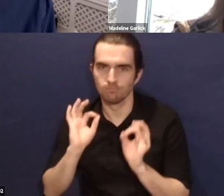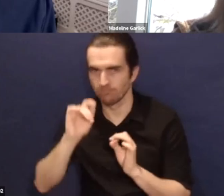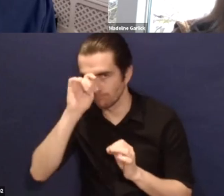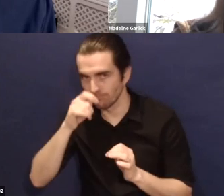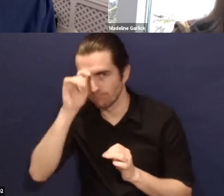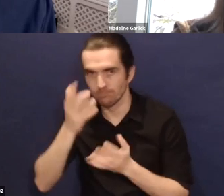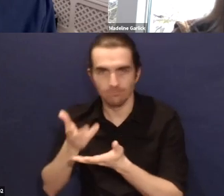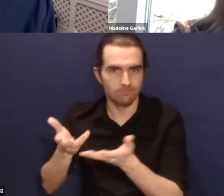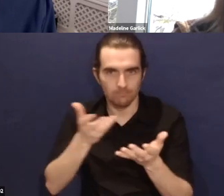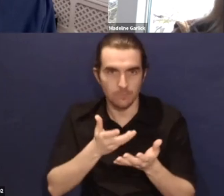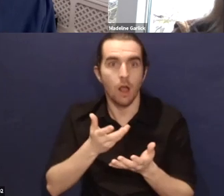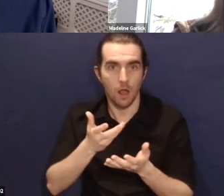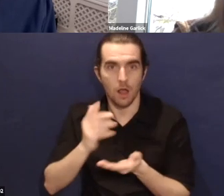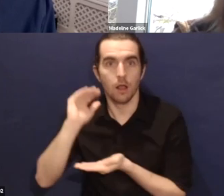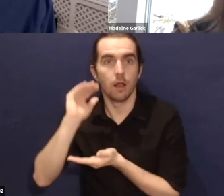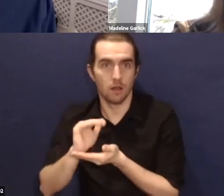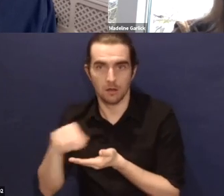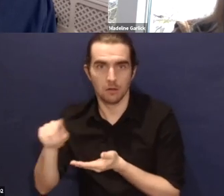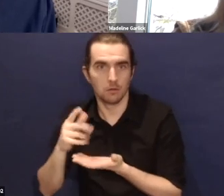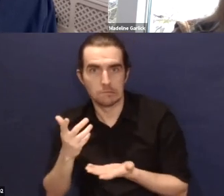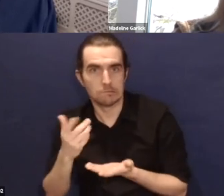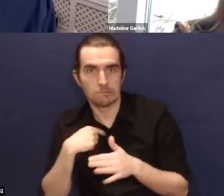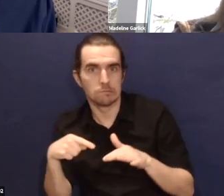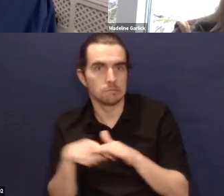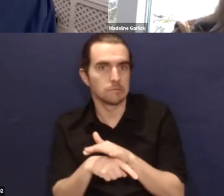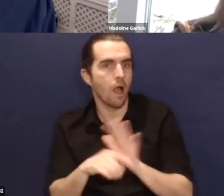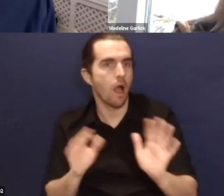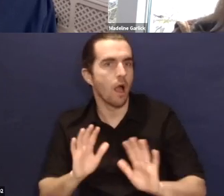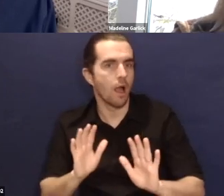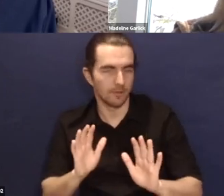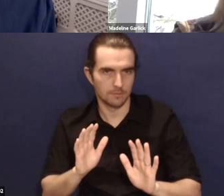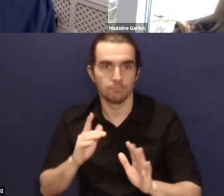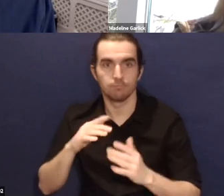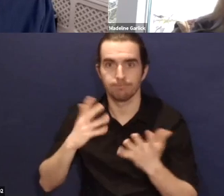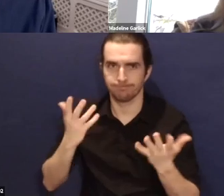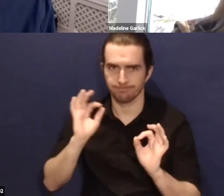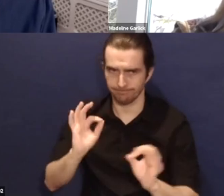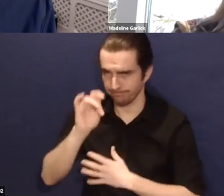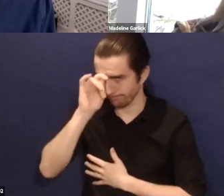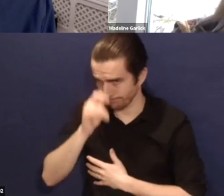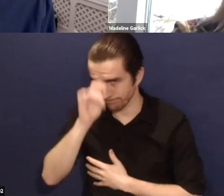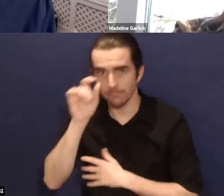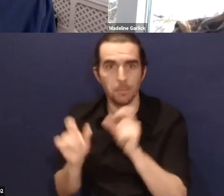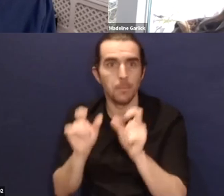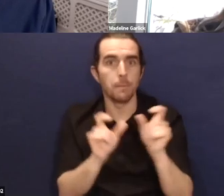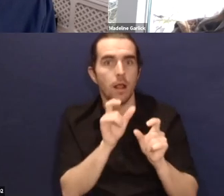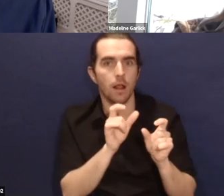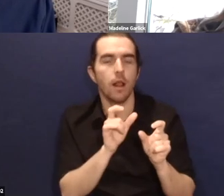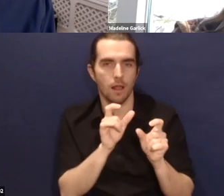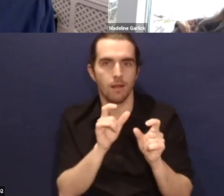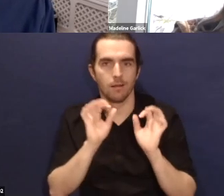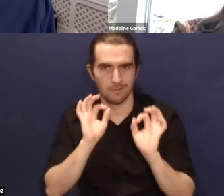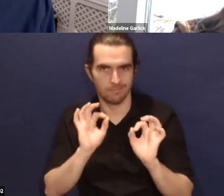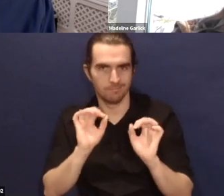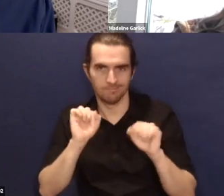situations tell UNHCR very clearly that notwithstanding their experiences, their trauma, notwithstanding ongoing conflict and sometimes